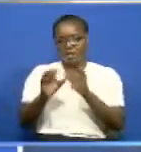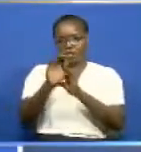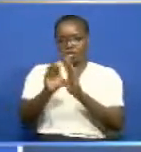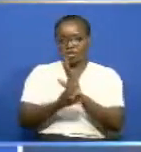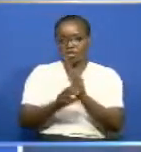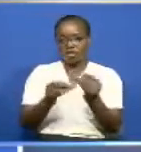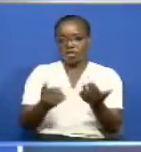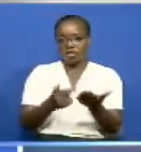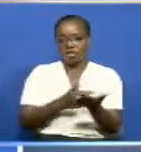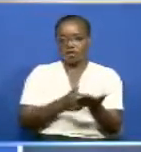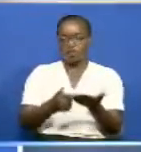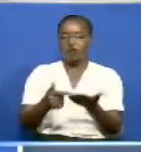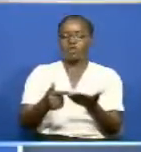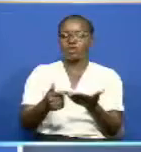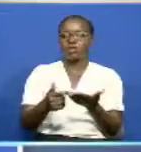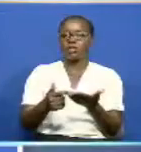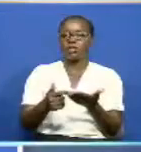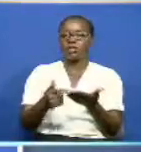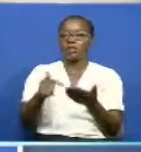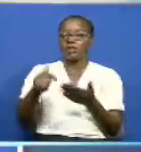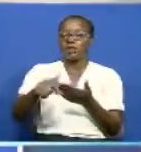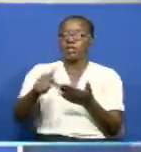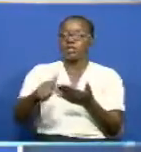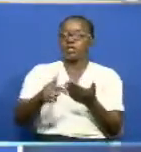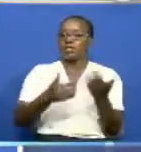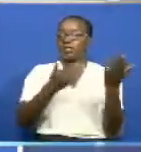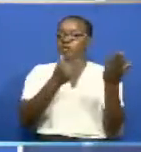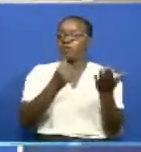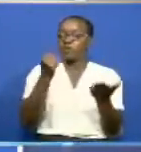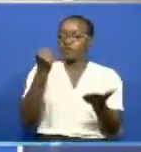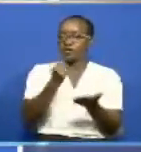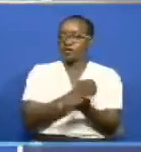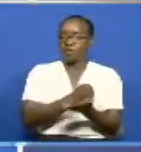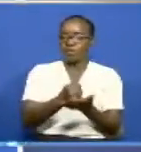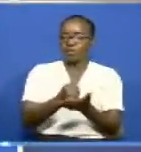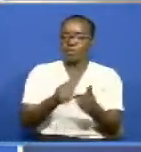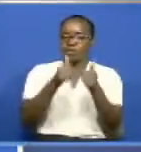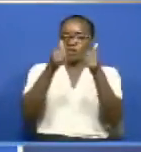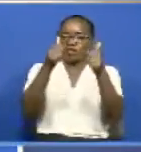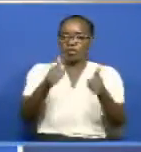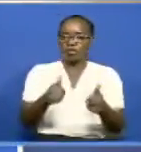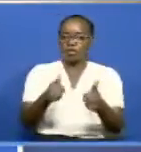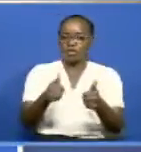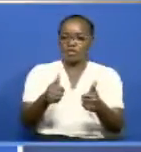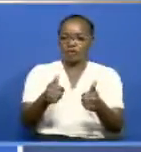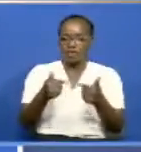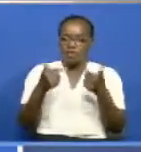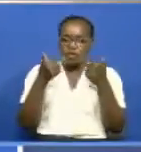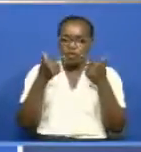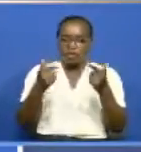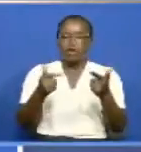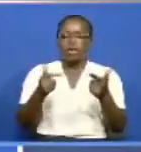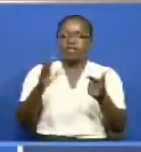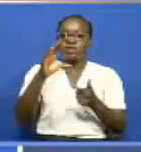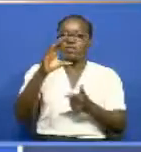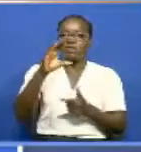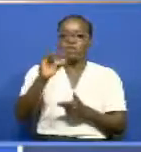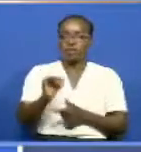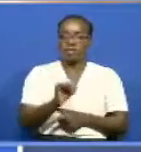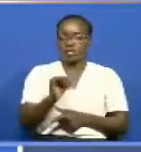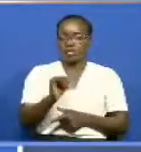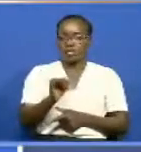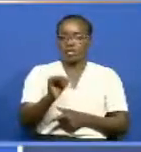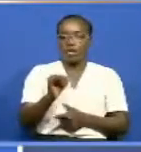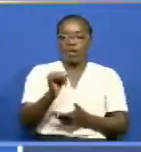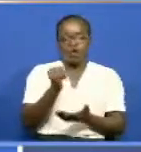this week. The commission is expected to publish a notice to declare the office of the Chief Justice vacant on Monday, setting